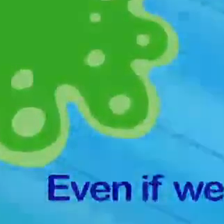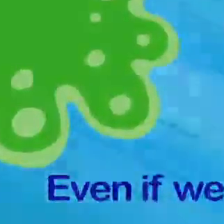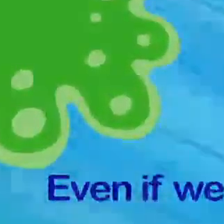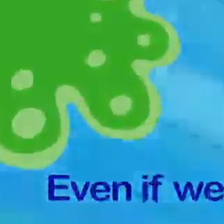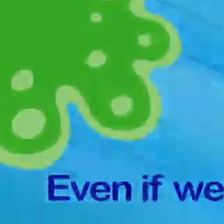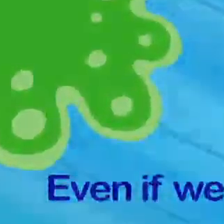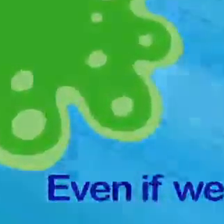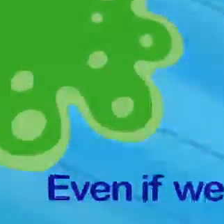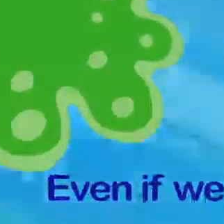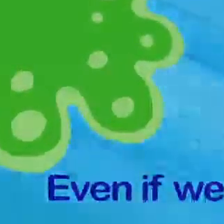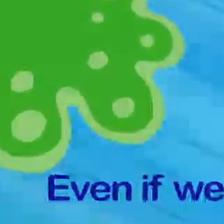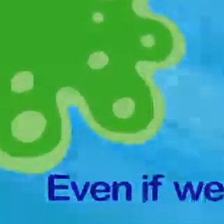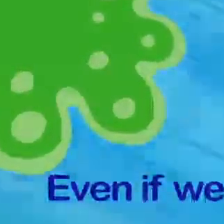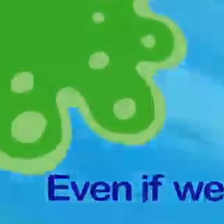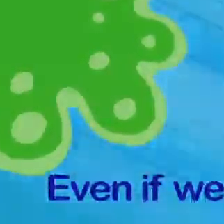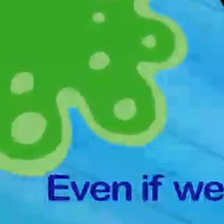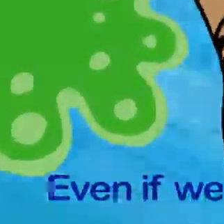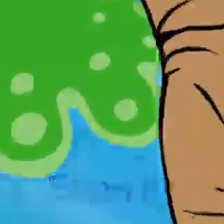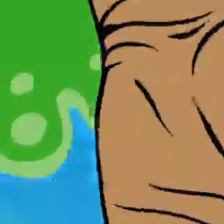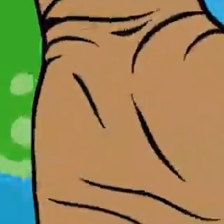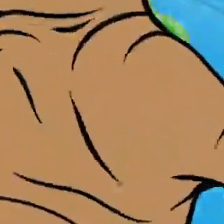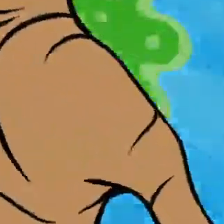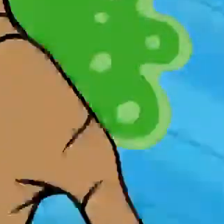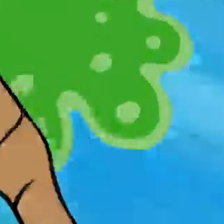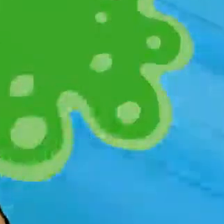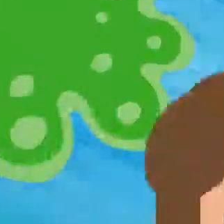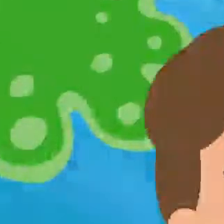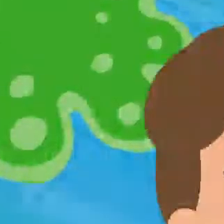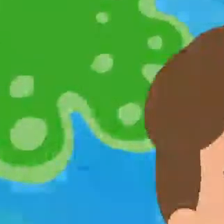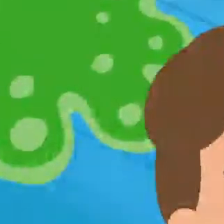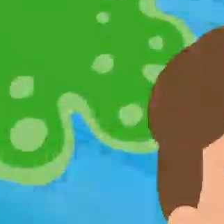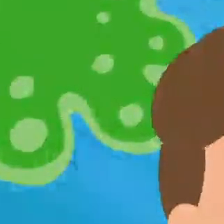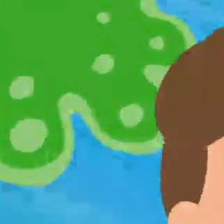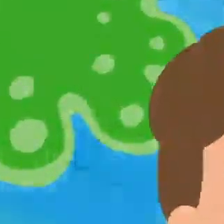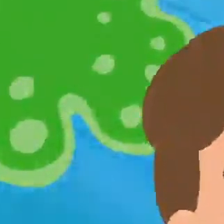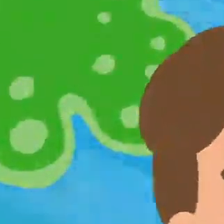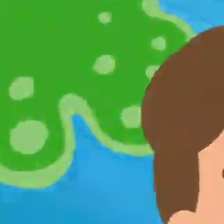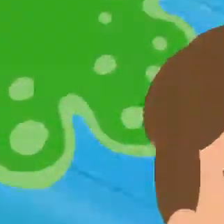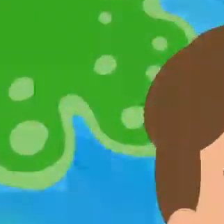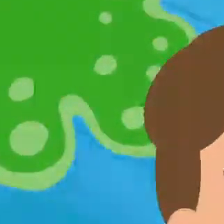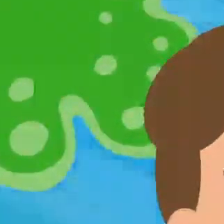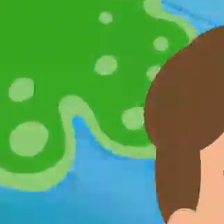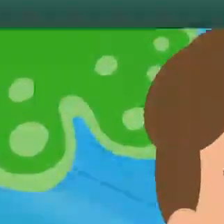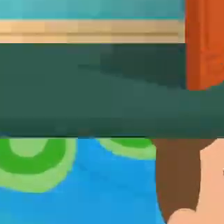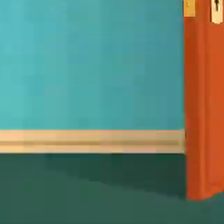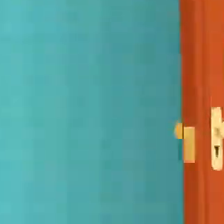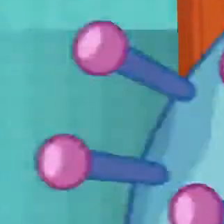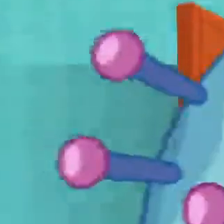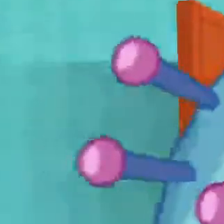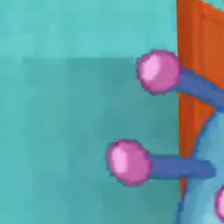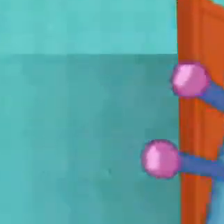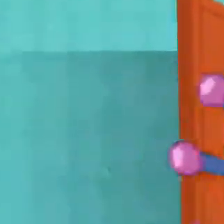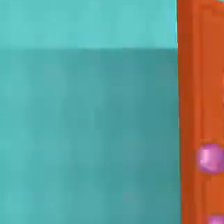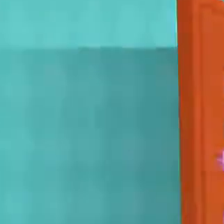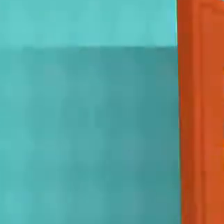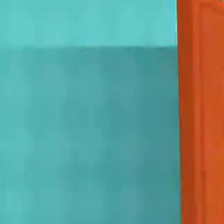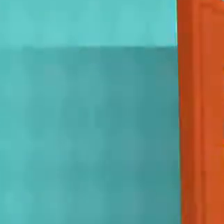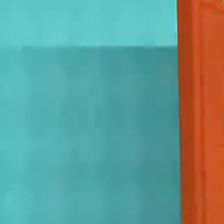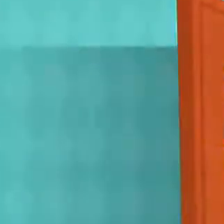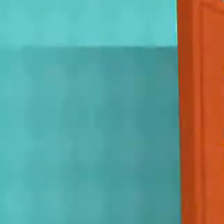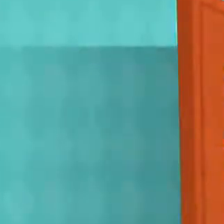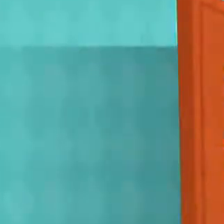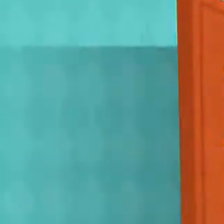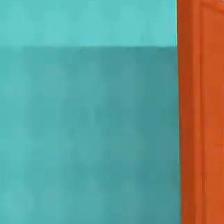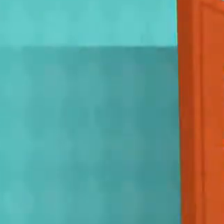other people or things. What things? Well, if someone sneezes or coughs, the virus travels